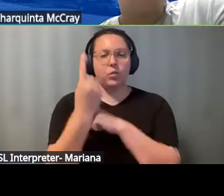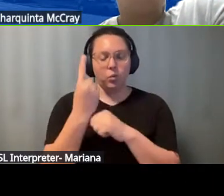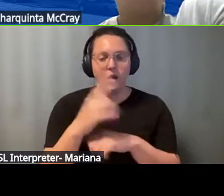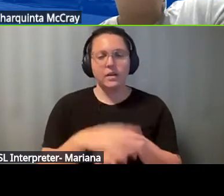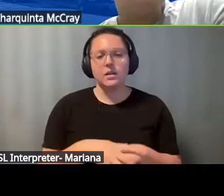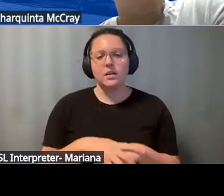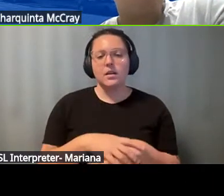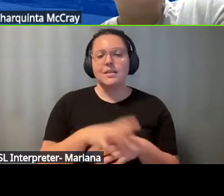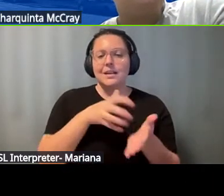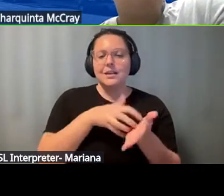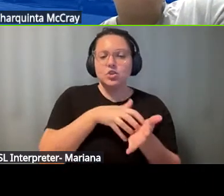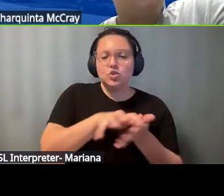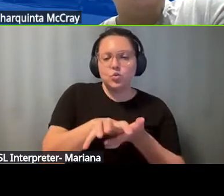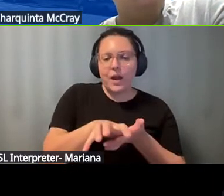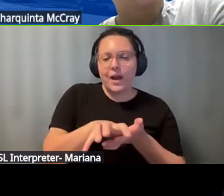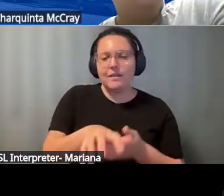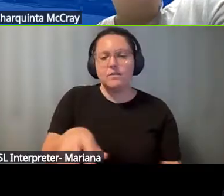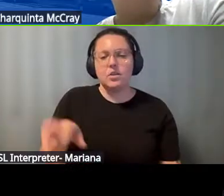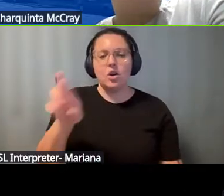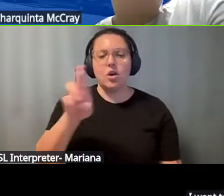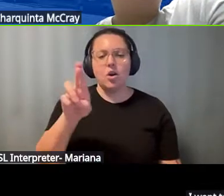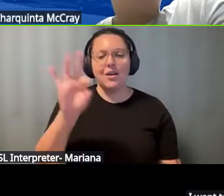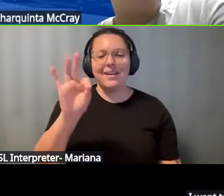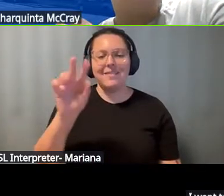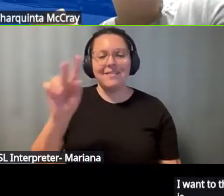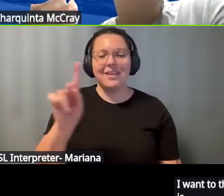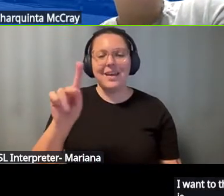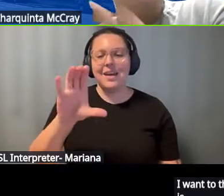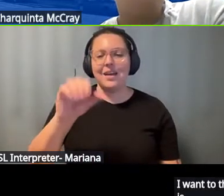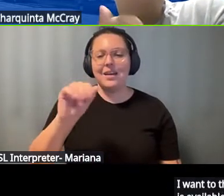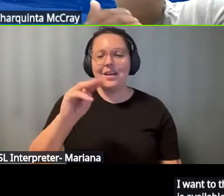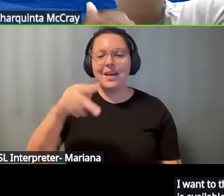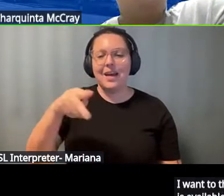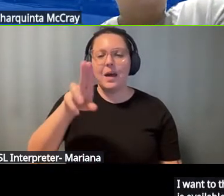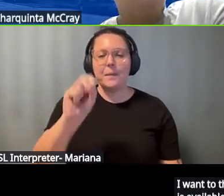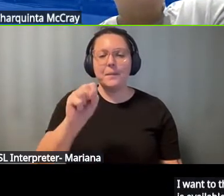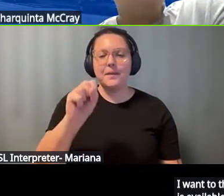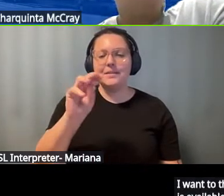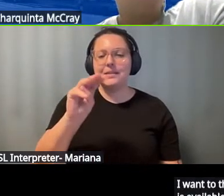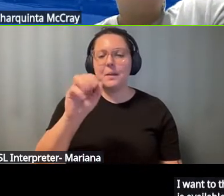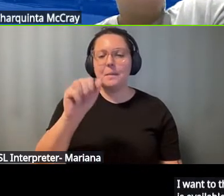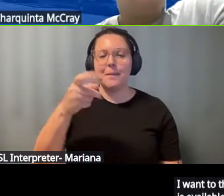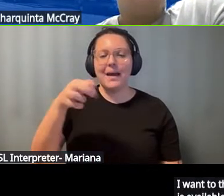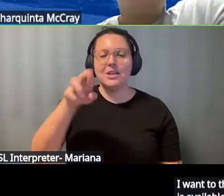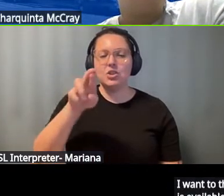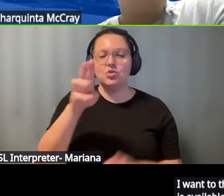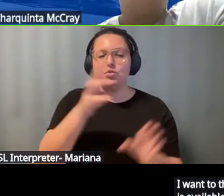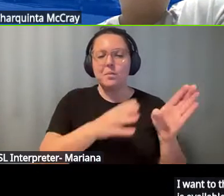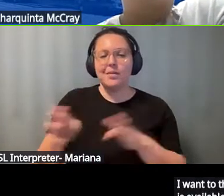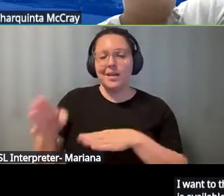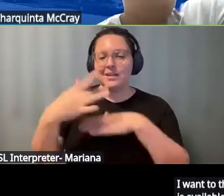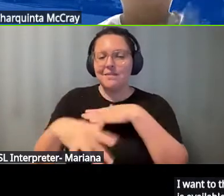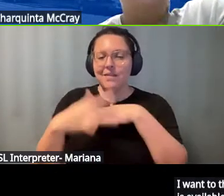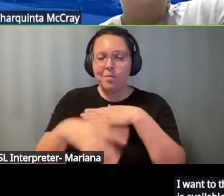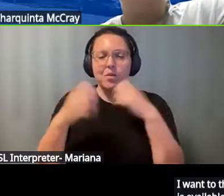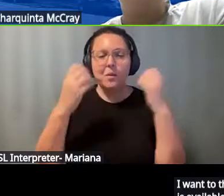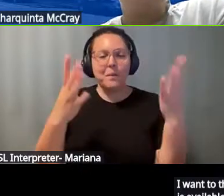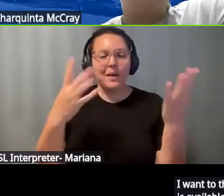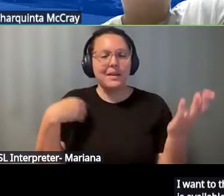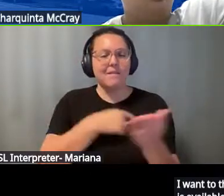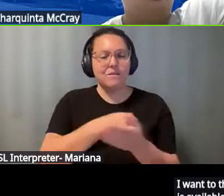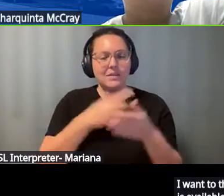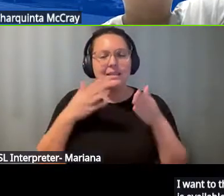draft RFK campus master plan is available. A lot of us live off of this corridor and